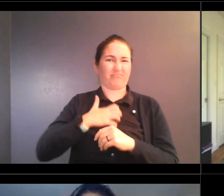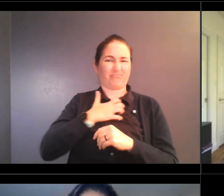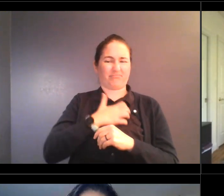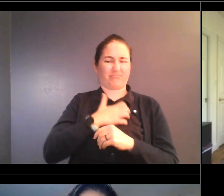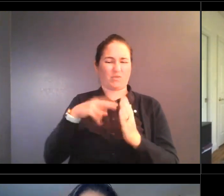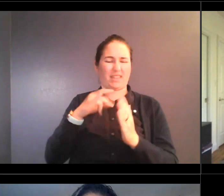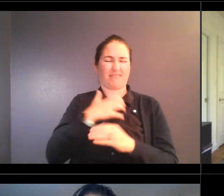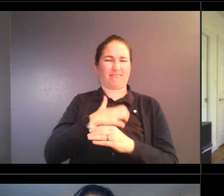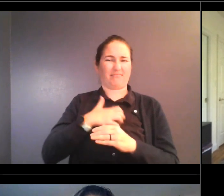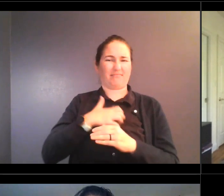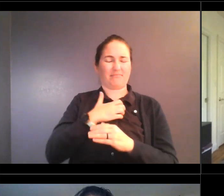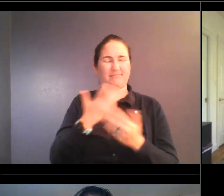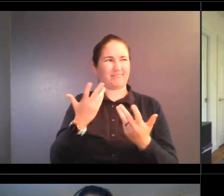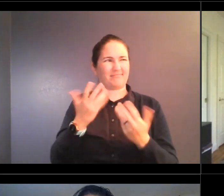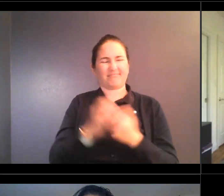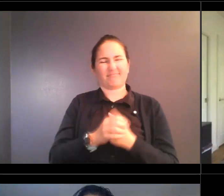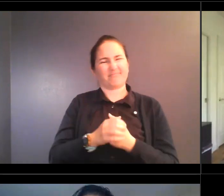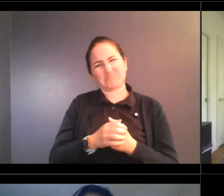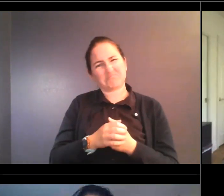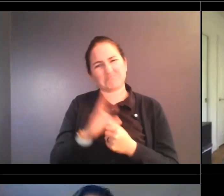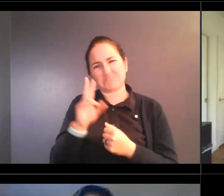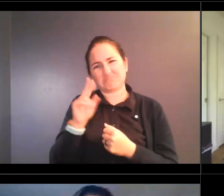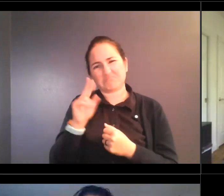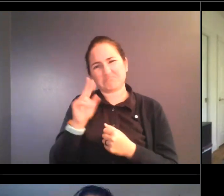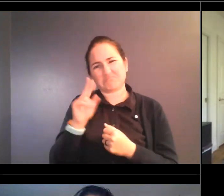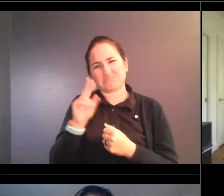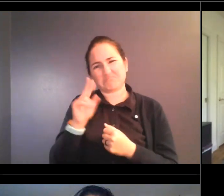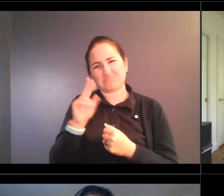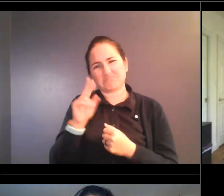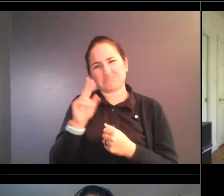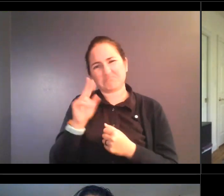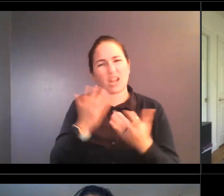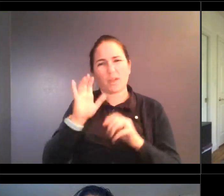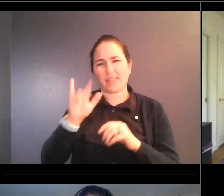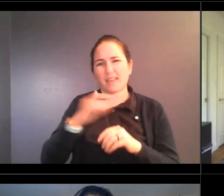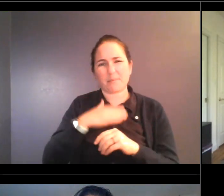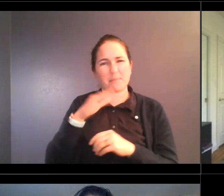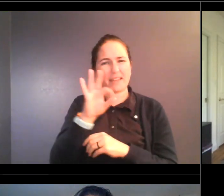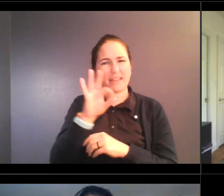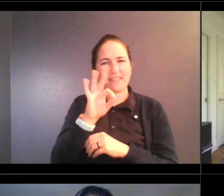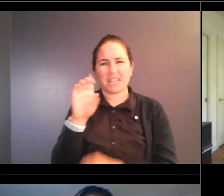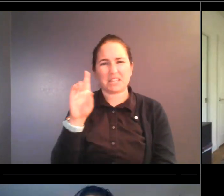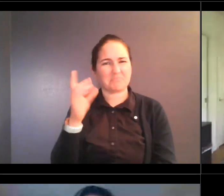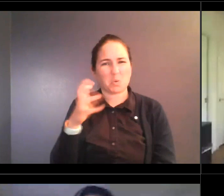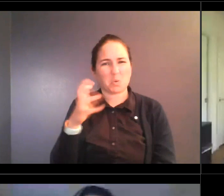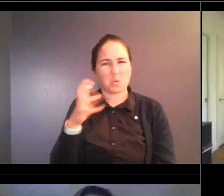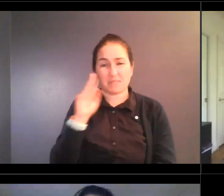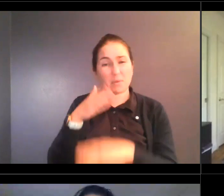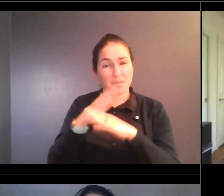I guess, I don't want that in my feed. So yeah.